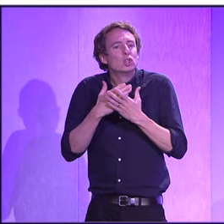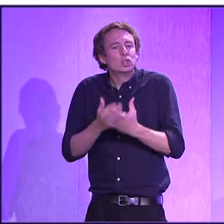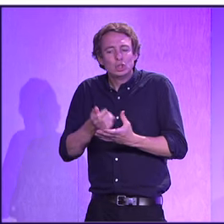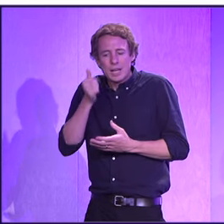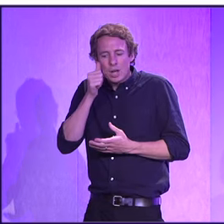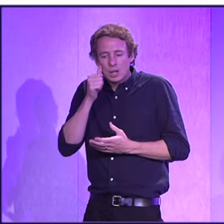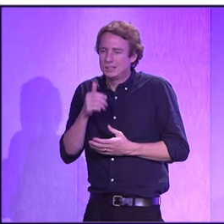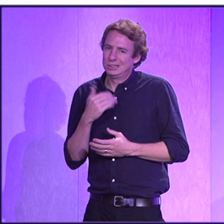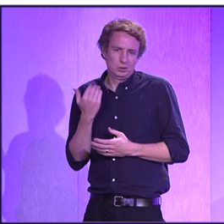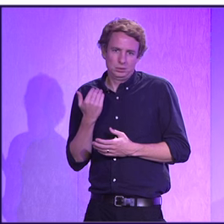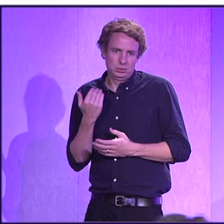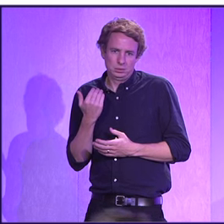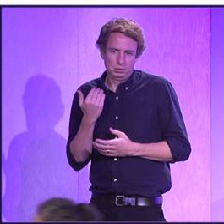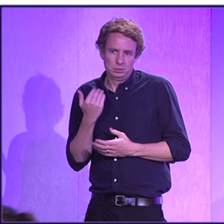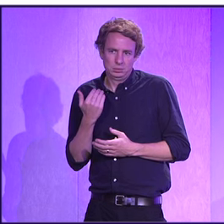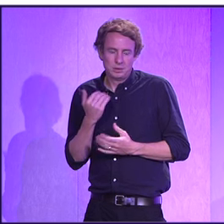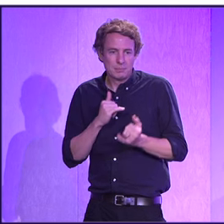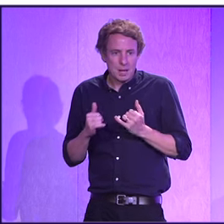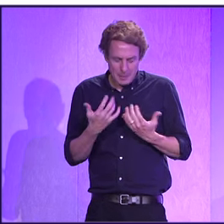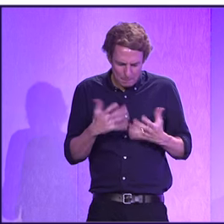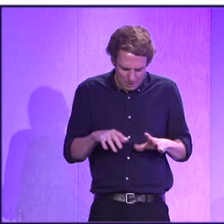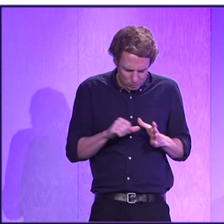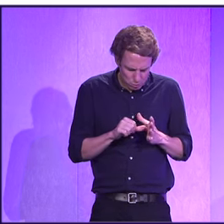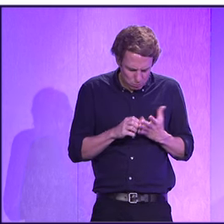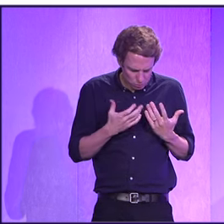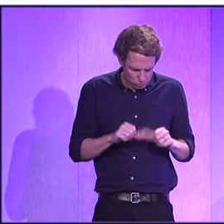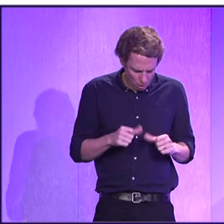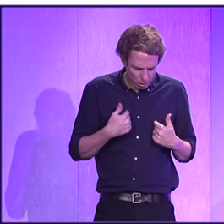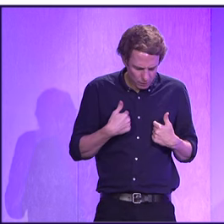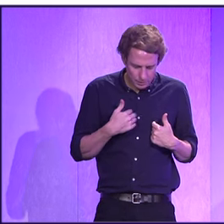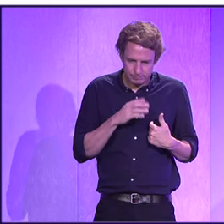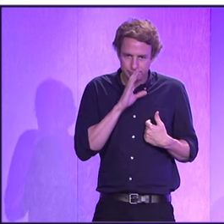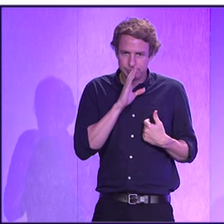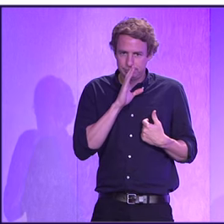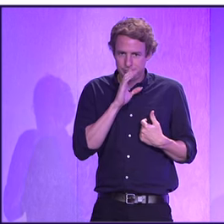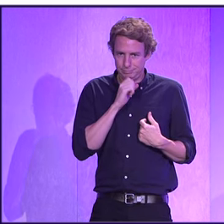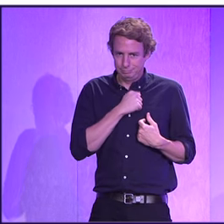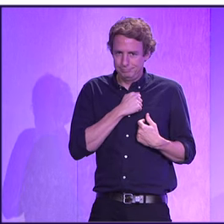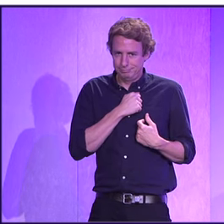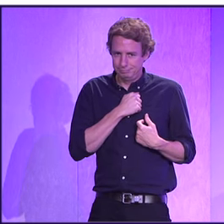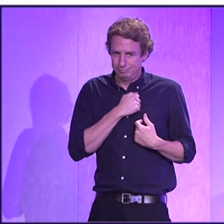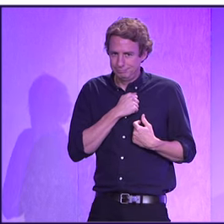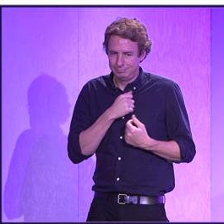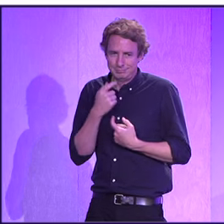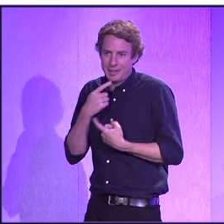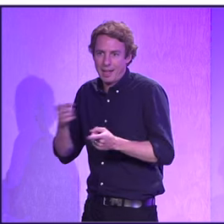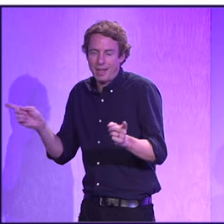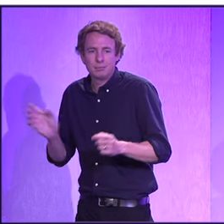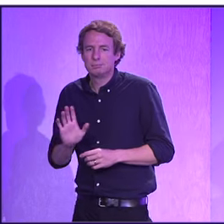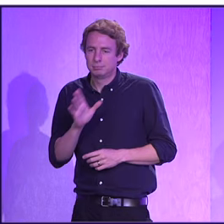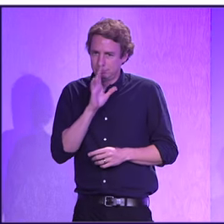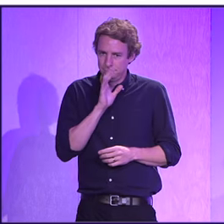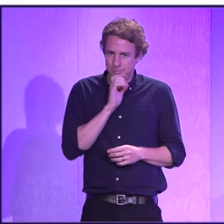Don't share any knowledge. If you have found a solution to a very common problem in your organization, don't share that knowledge with the rest of